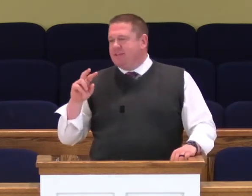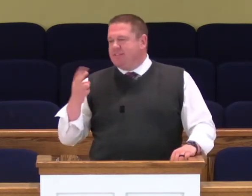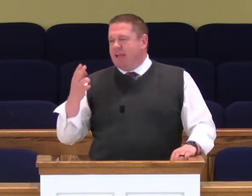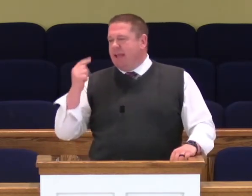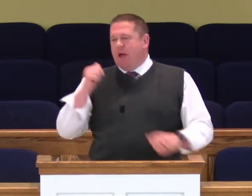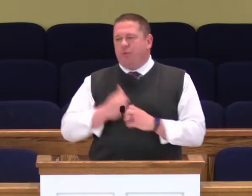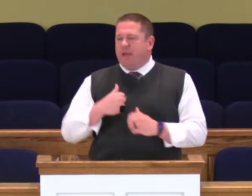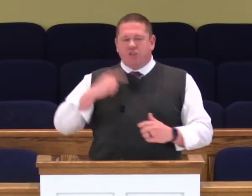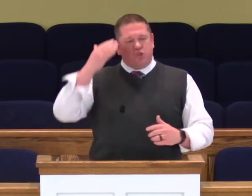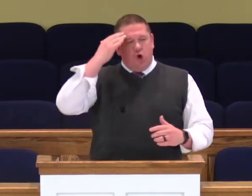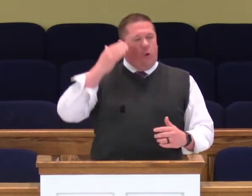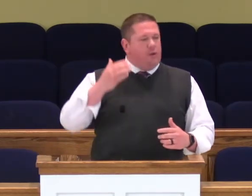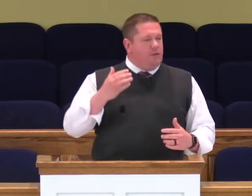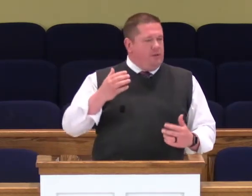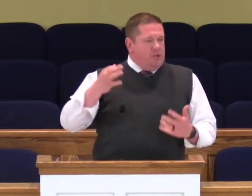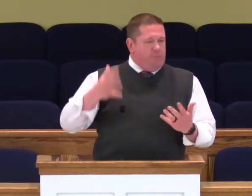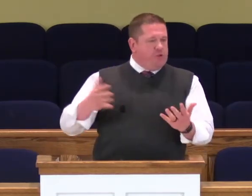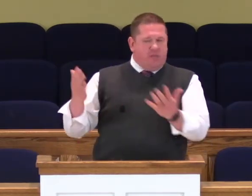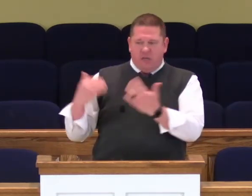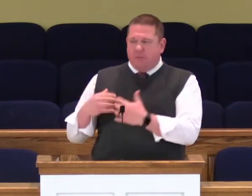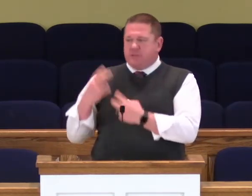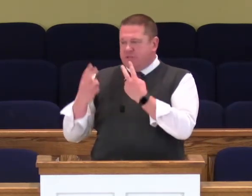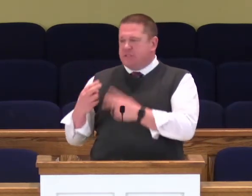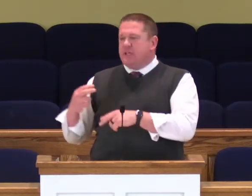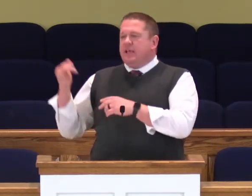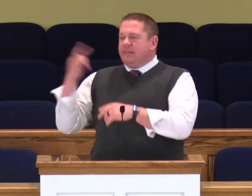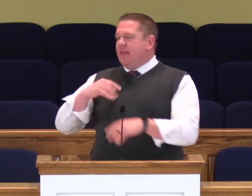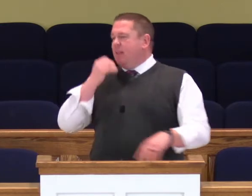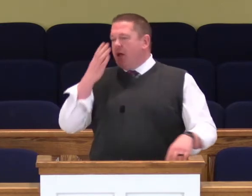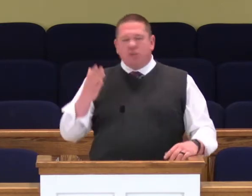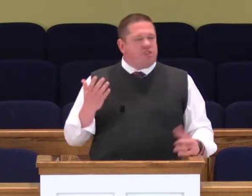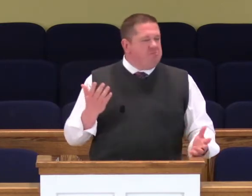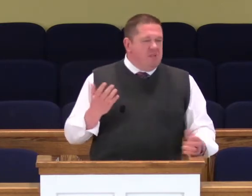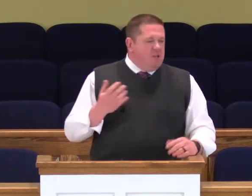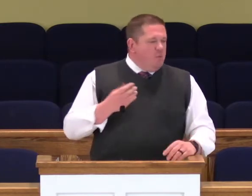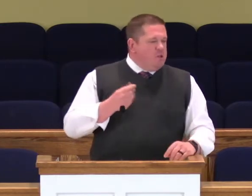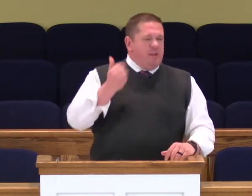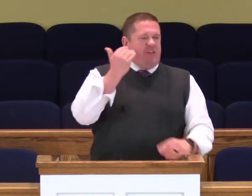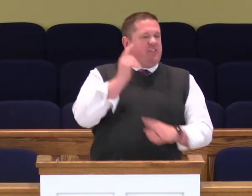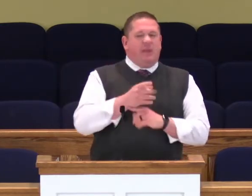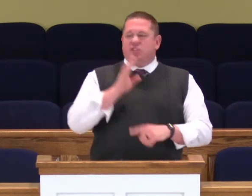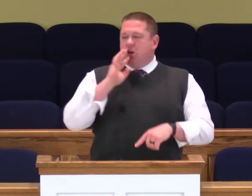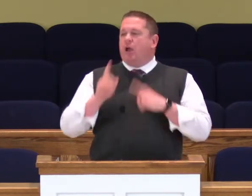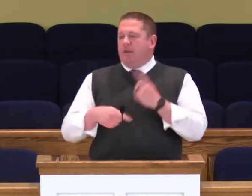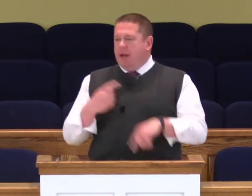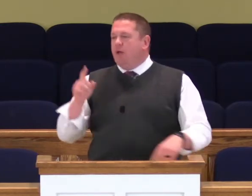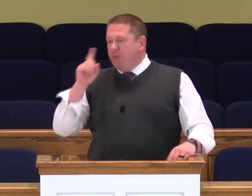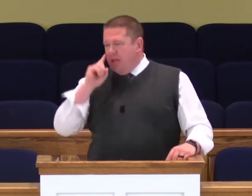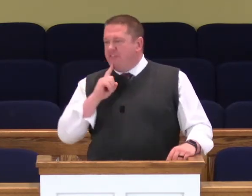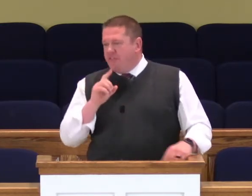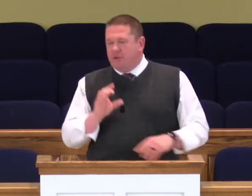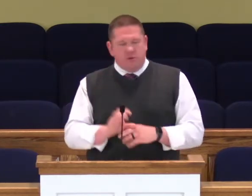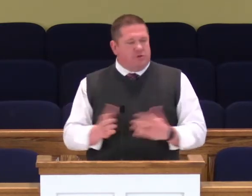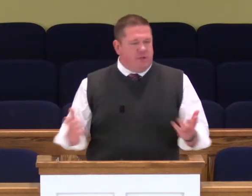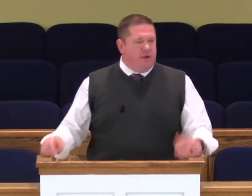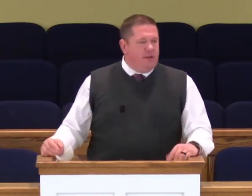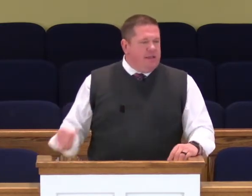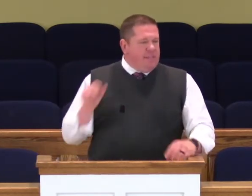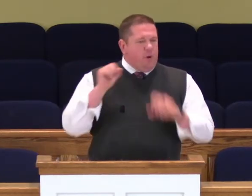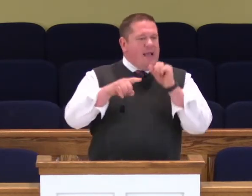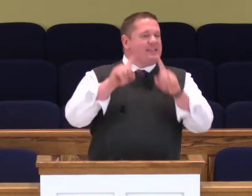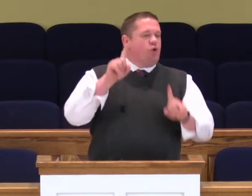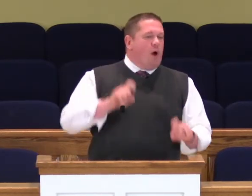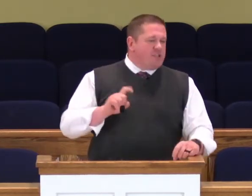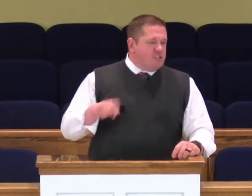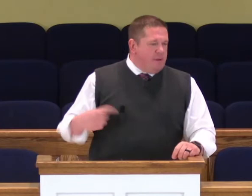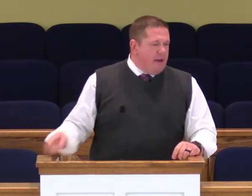it's like second hat with me. I just know when you get a preacher that comes, he visits. Today at lunch, we spent 15 minutes talking about the deaf in the church here. They